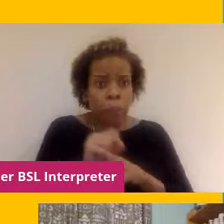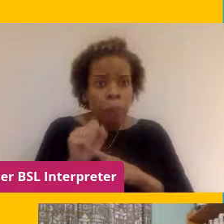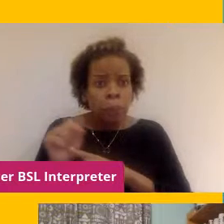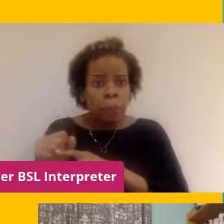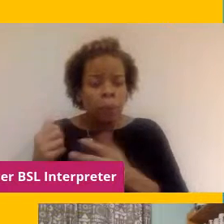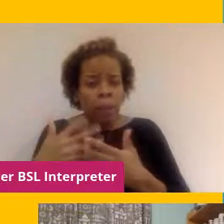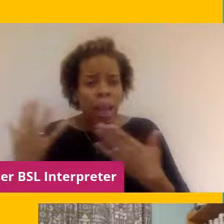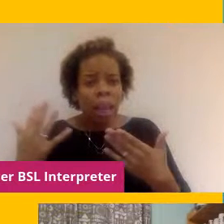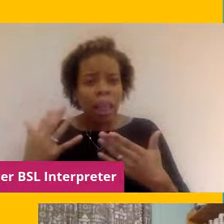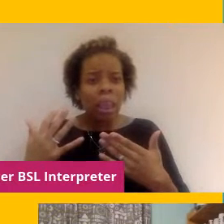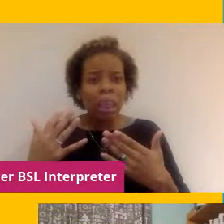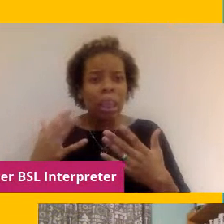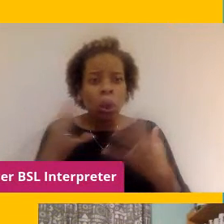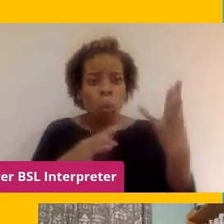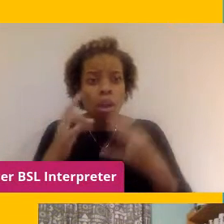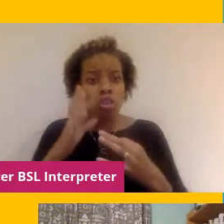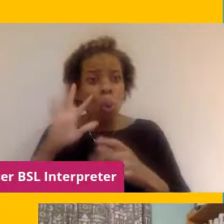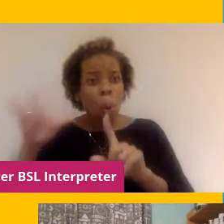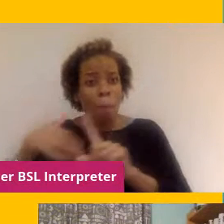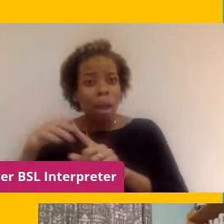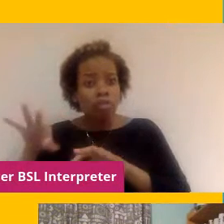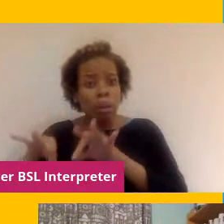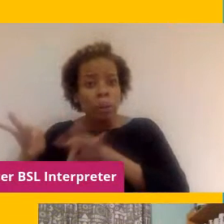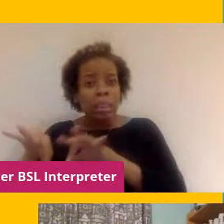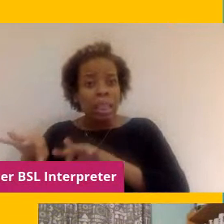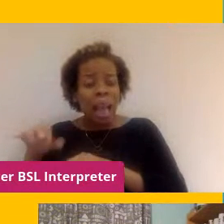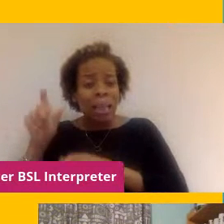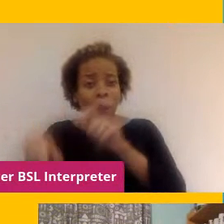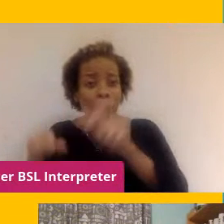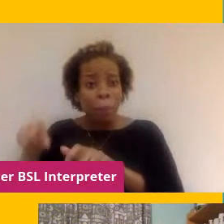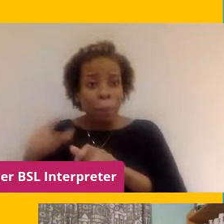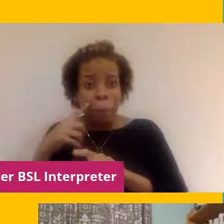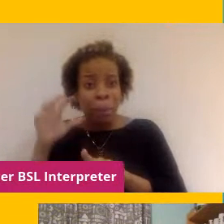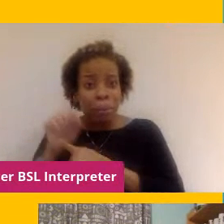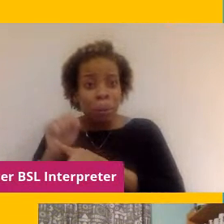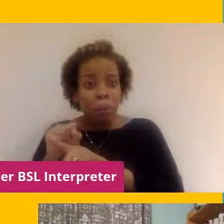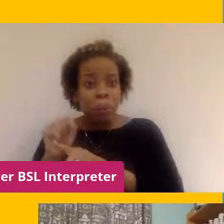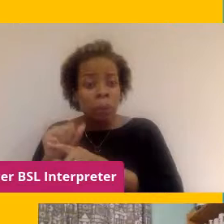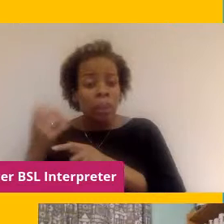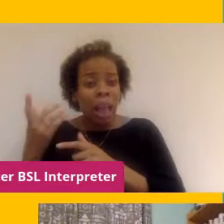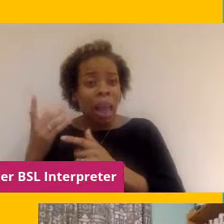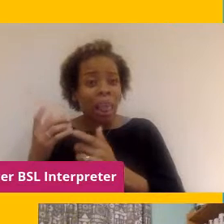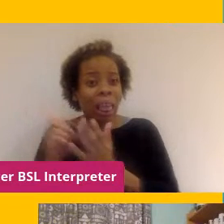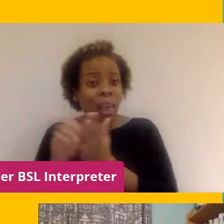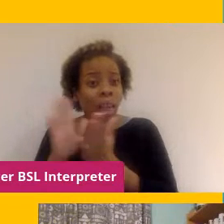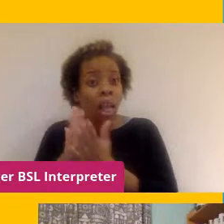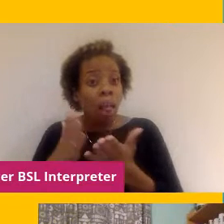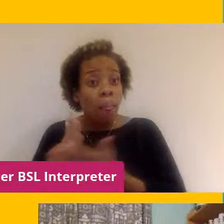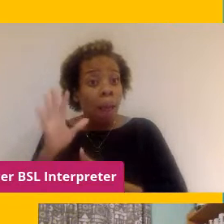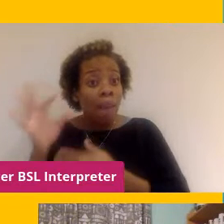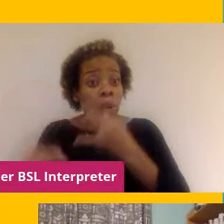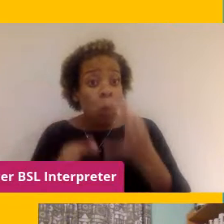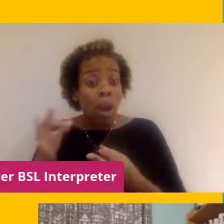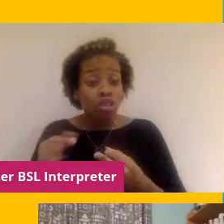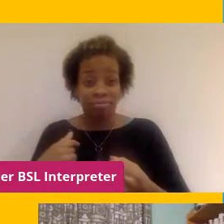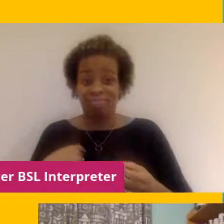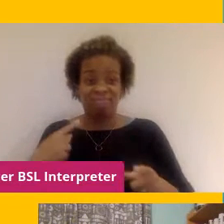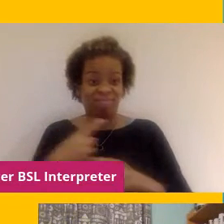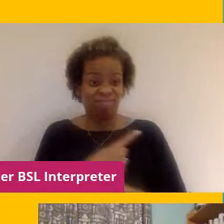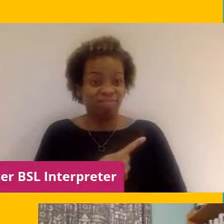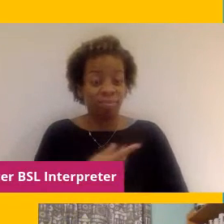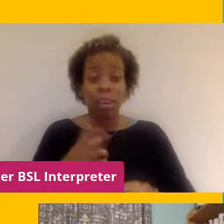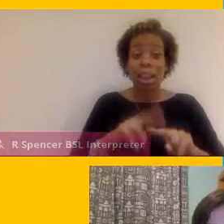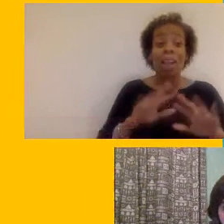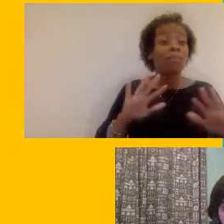behind the scenes people have picked up any? Because I've not actually been able to see them as we've gone along. If not, I will